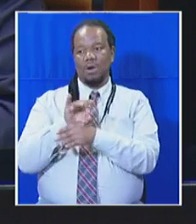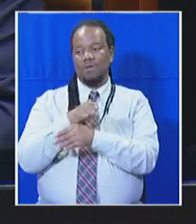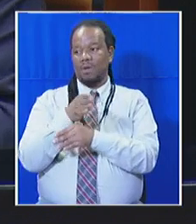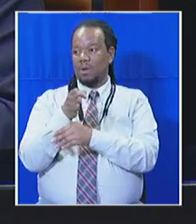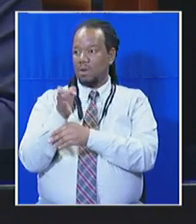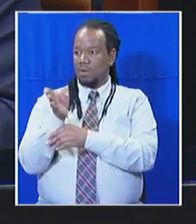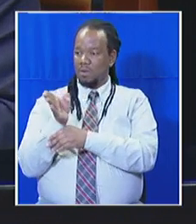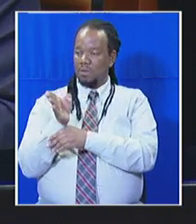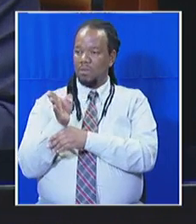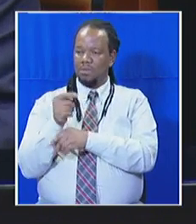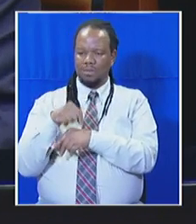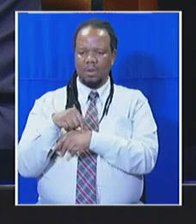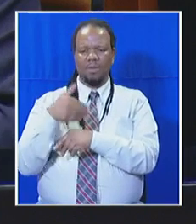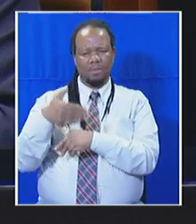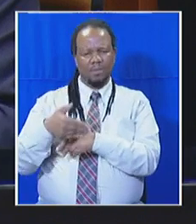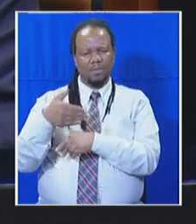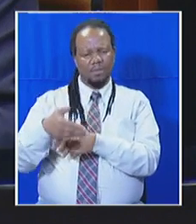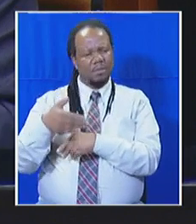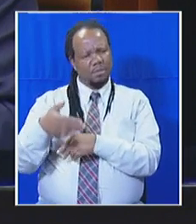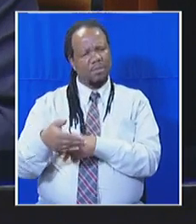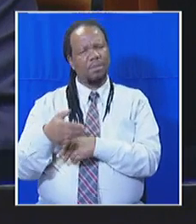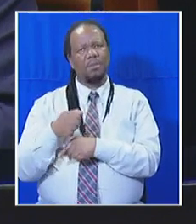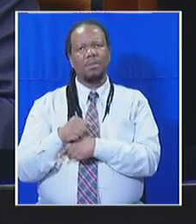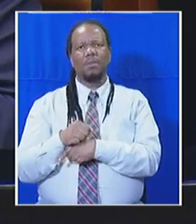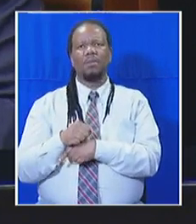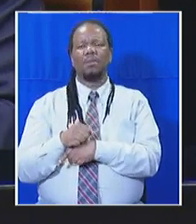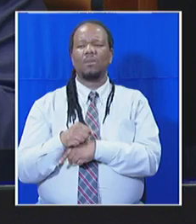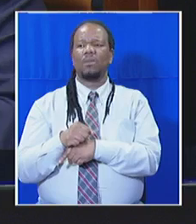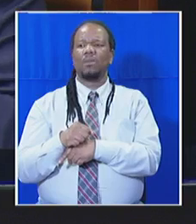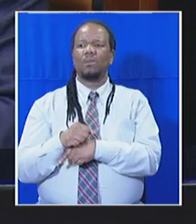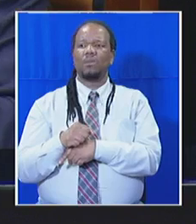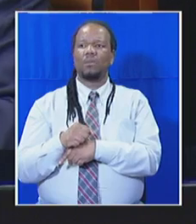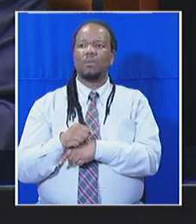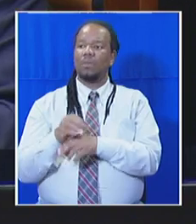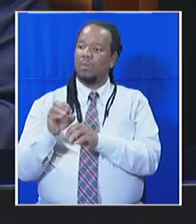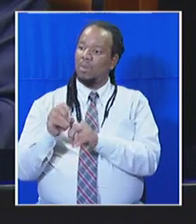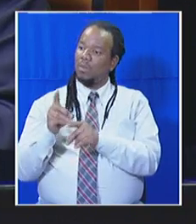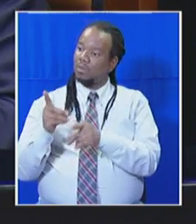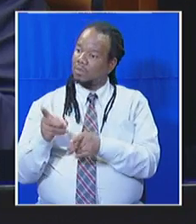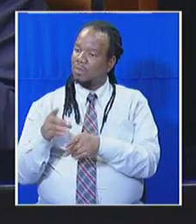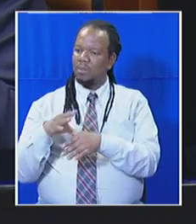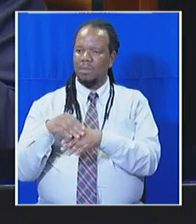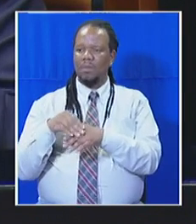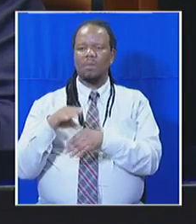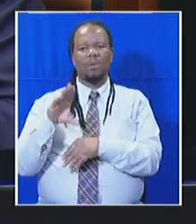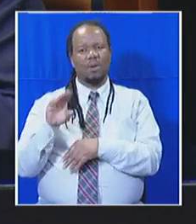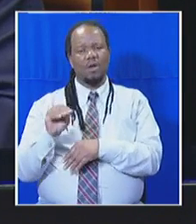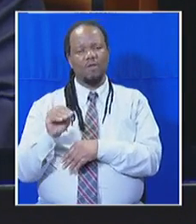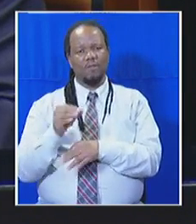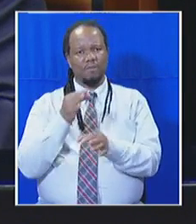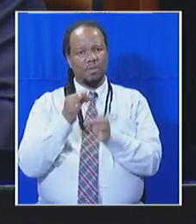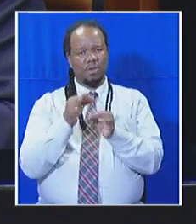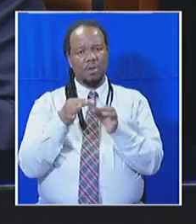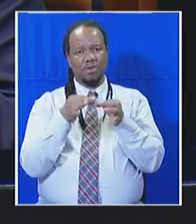time that members have an opportunity to make their political statements. In